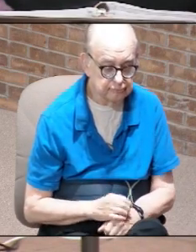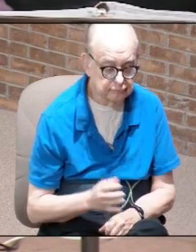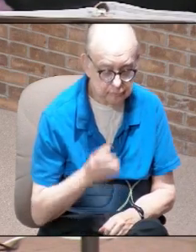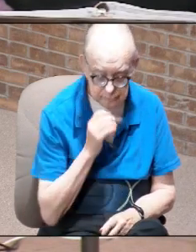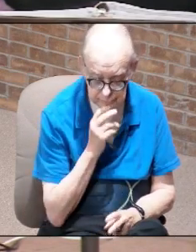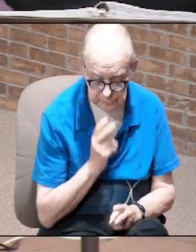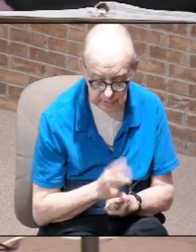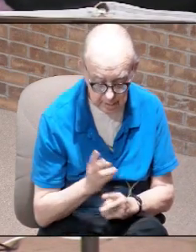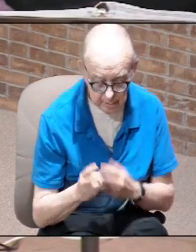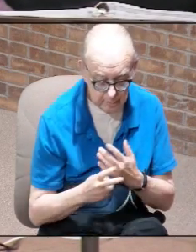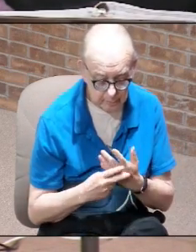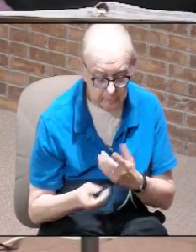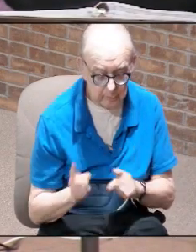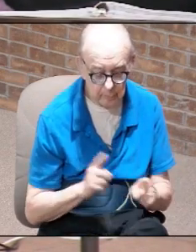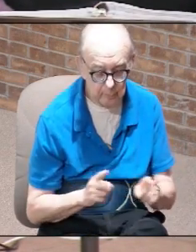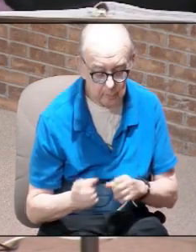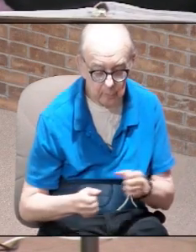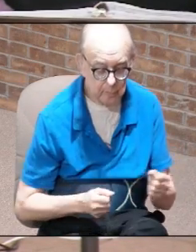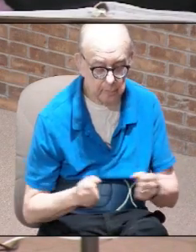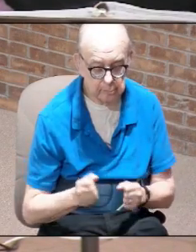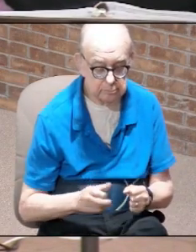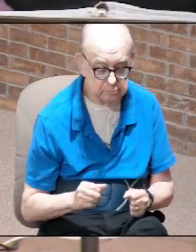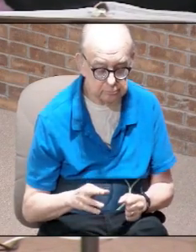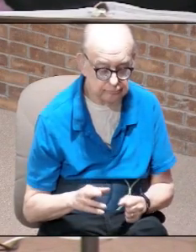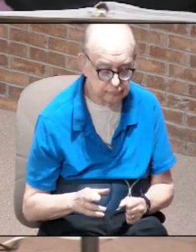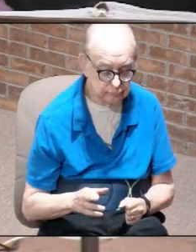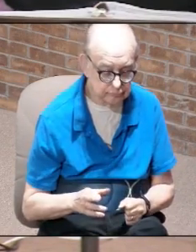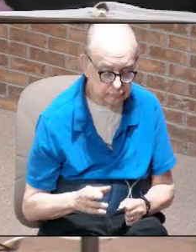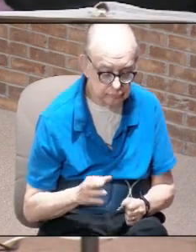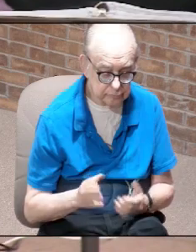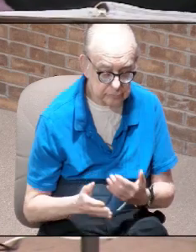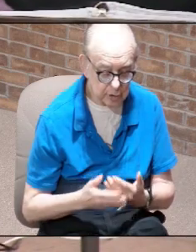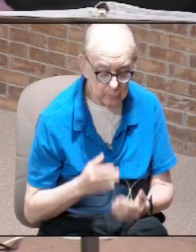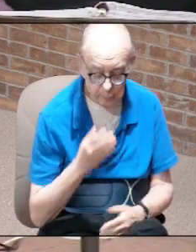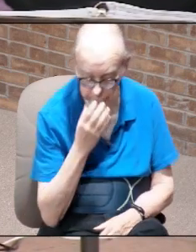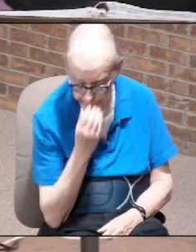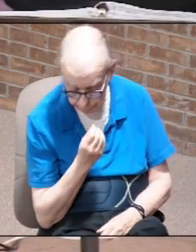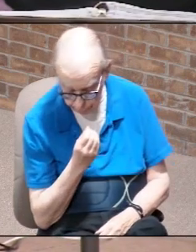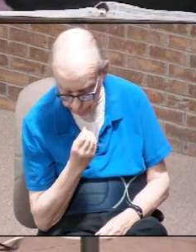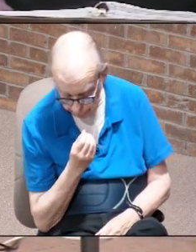Who kept you safe when you were driving in that car and almost fell asleep?